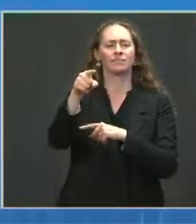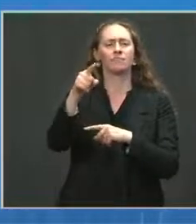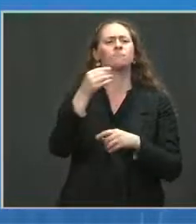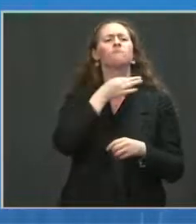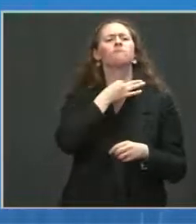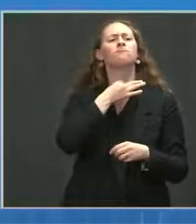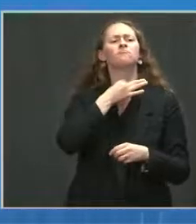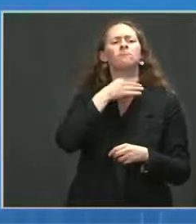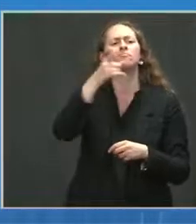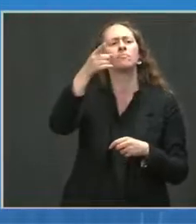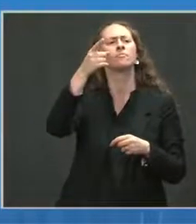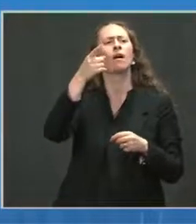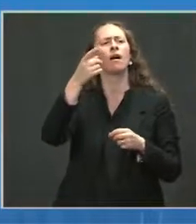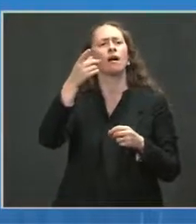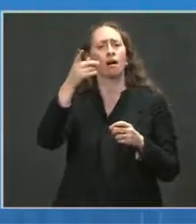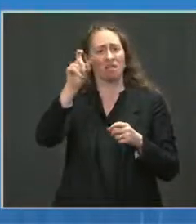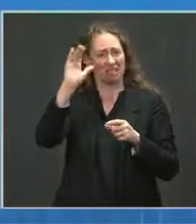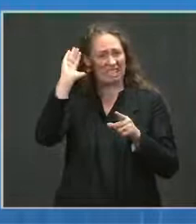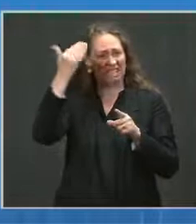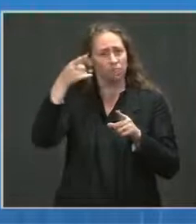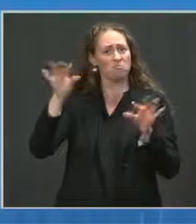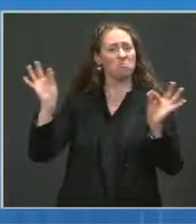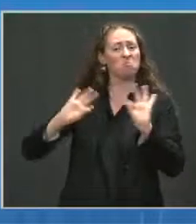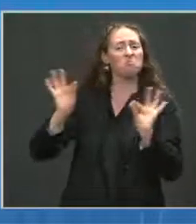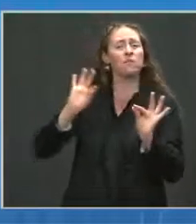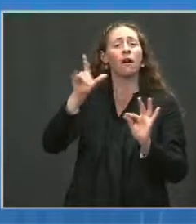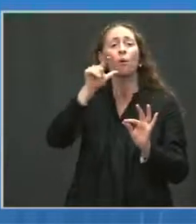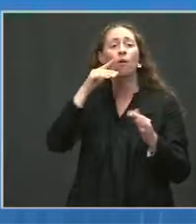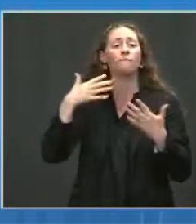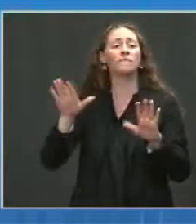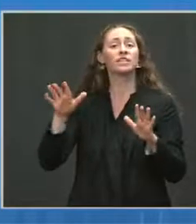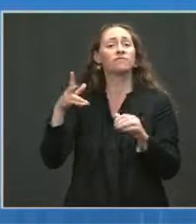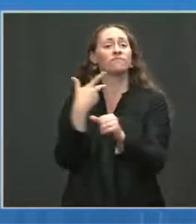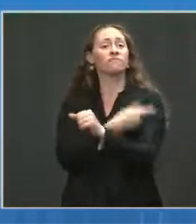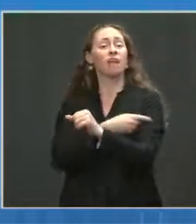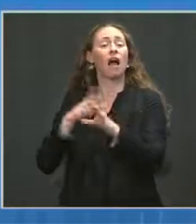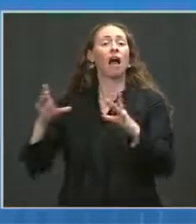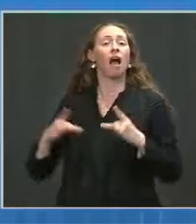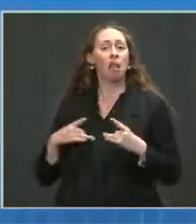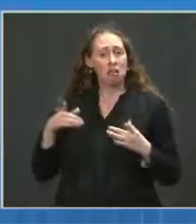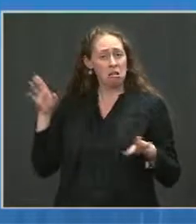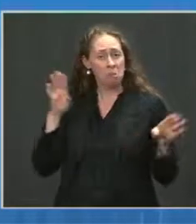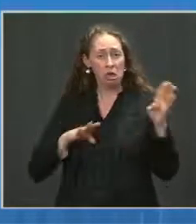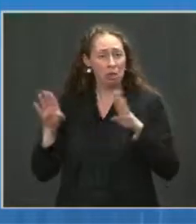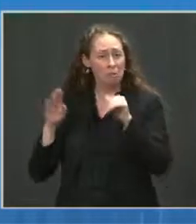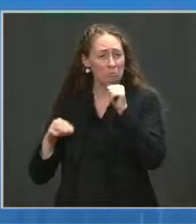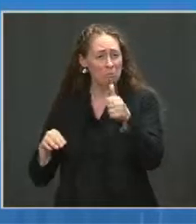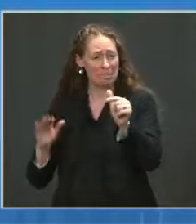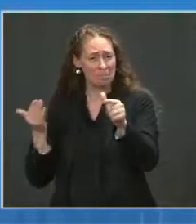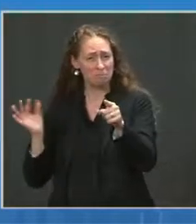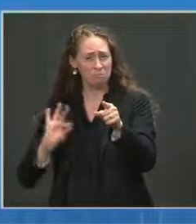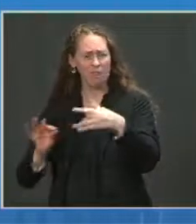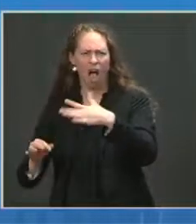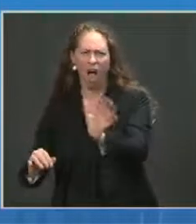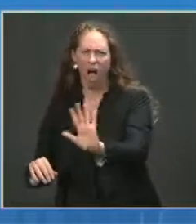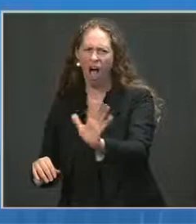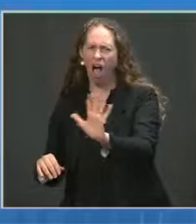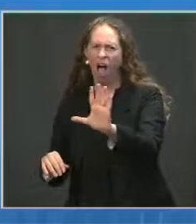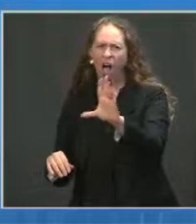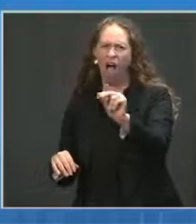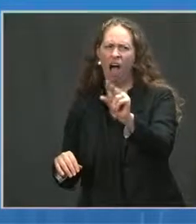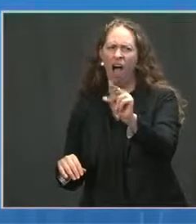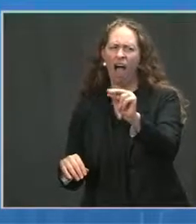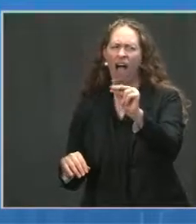breakthrough infections that are happening across the country? No, we're actually not, Jeff Mason, that